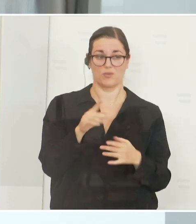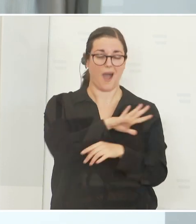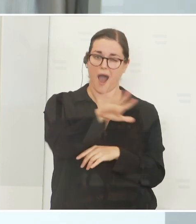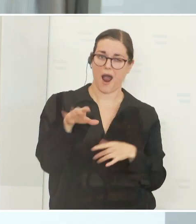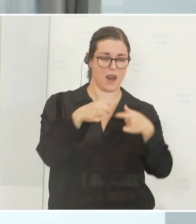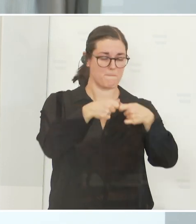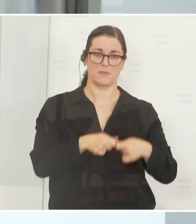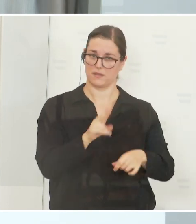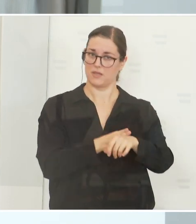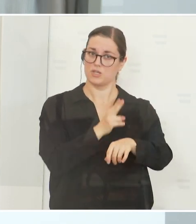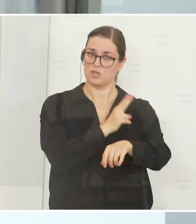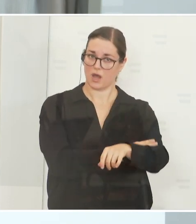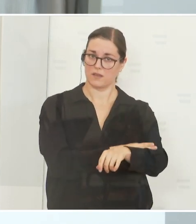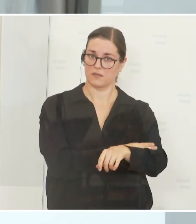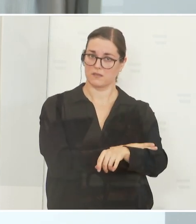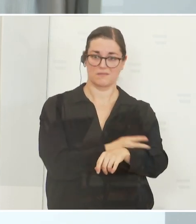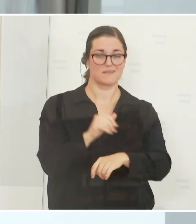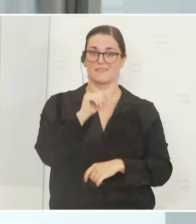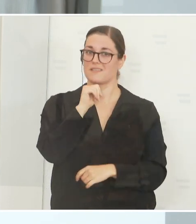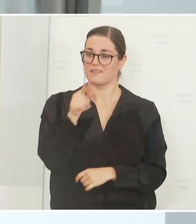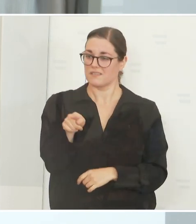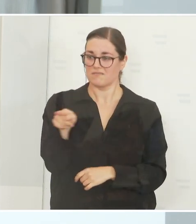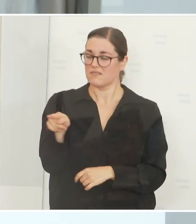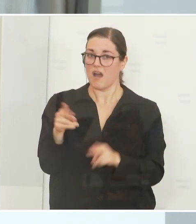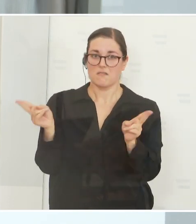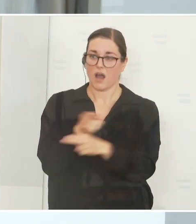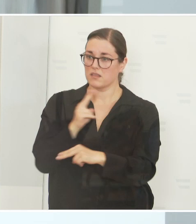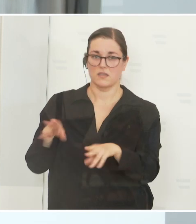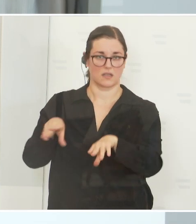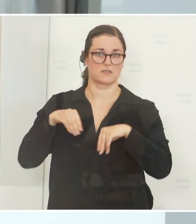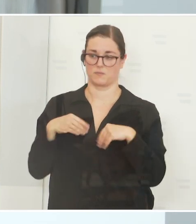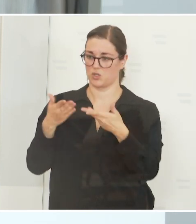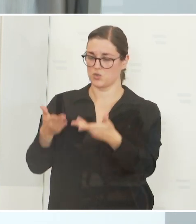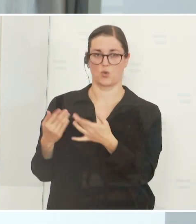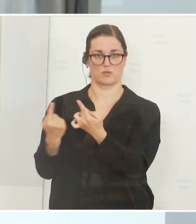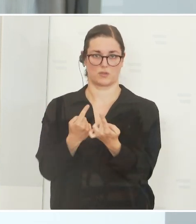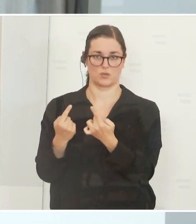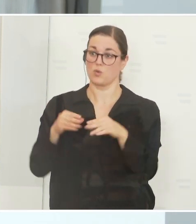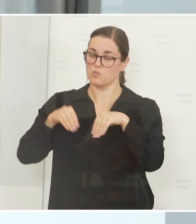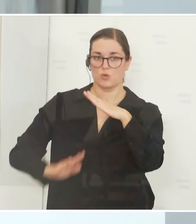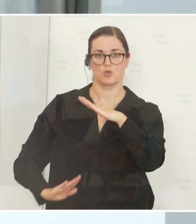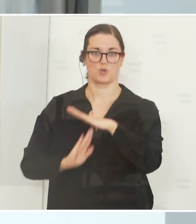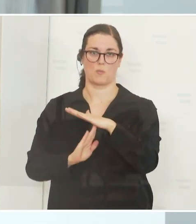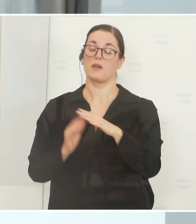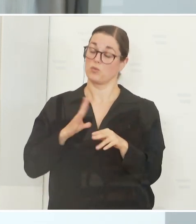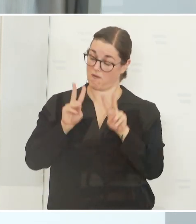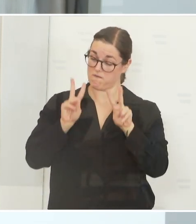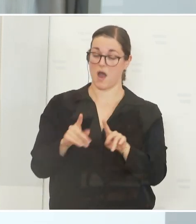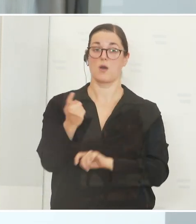states is not only unacceptable and needs to stop, but it will have